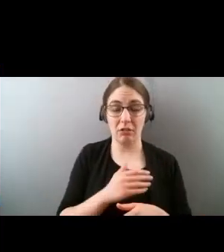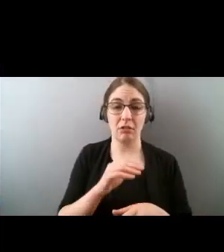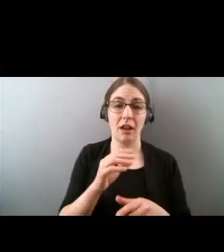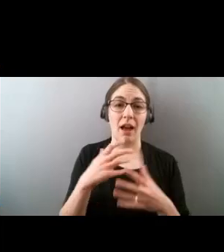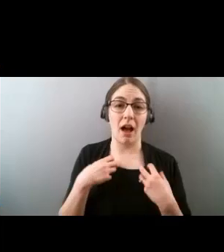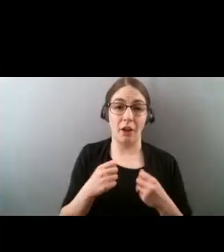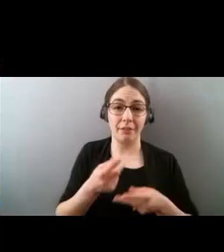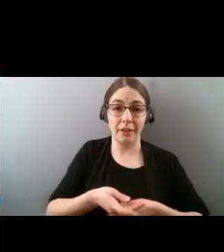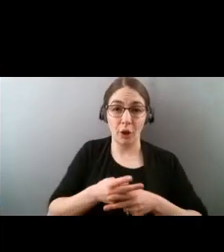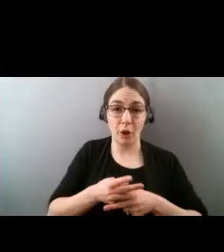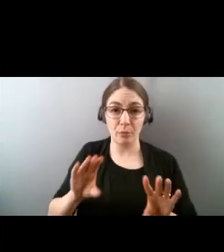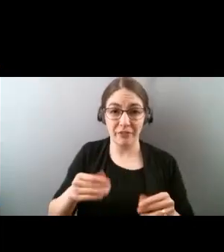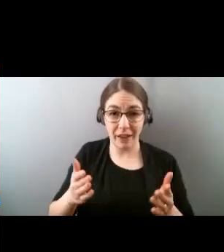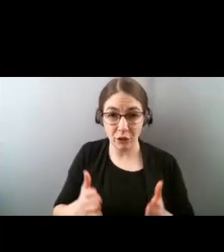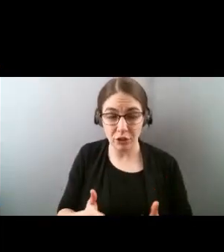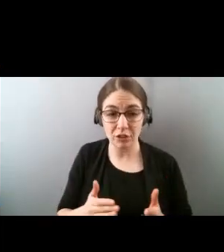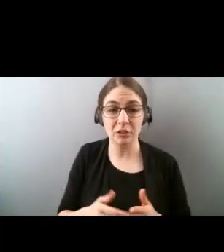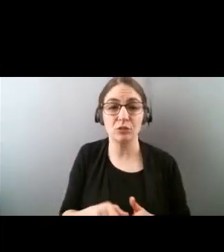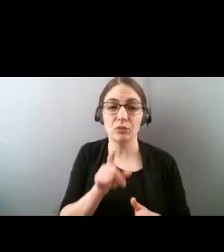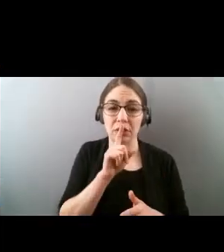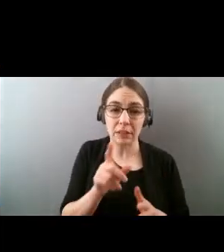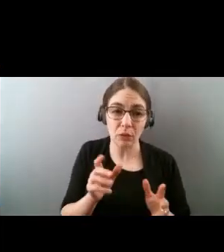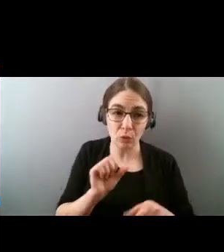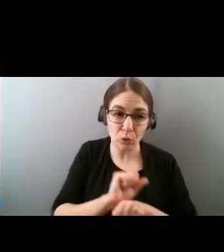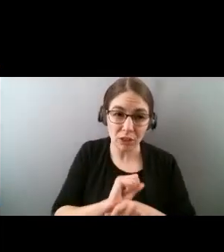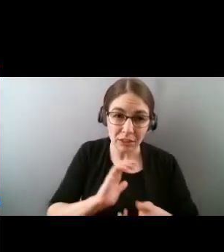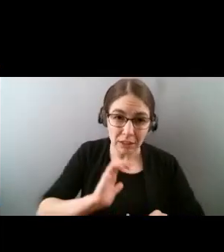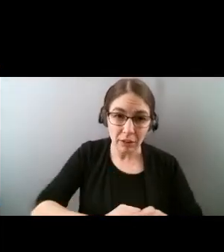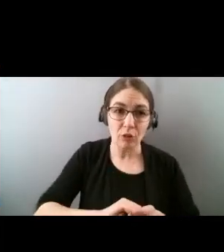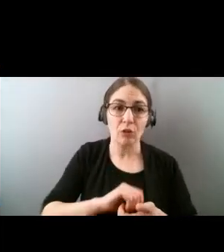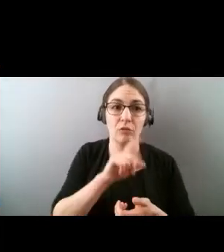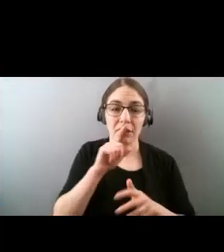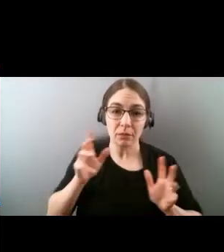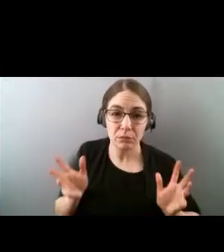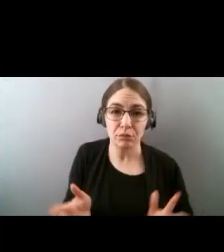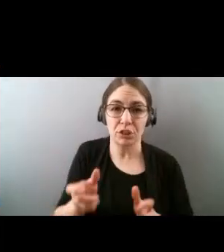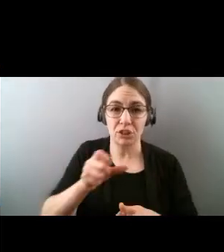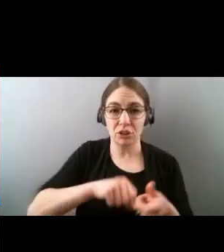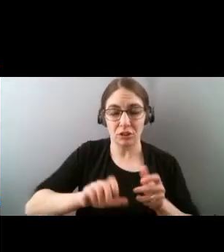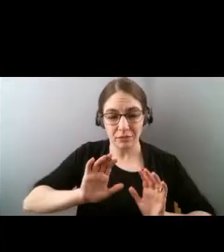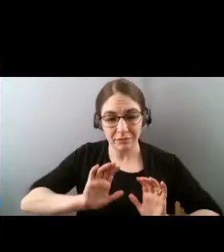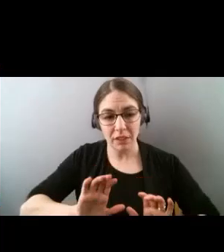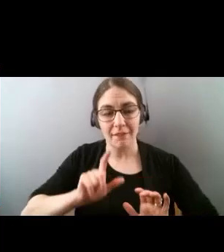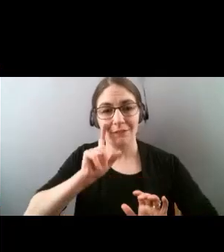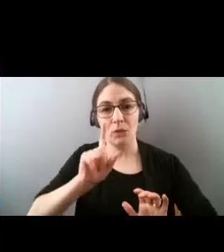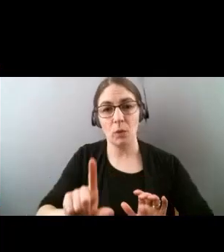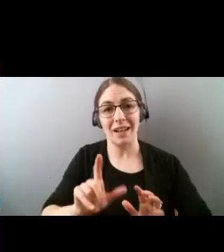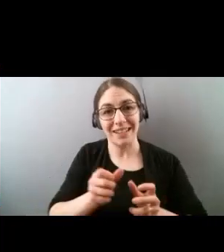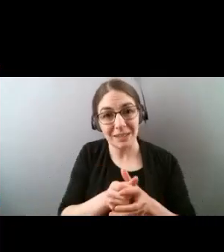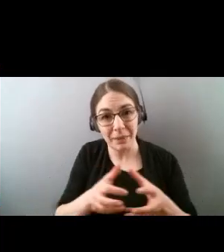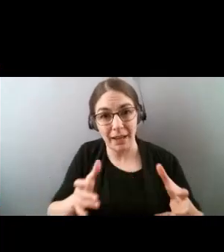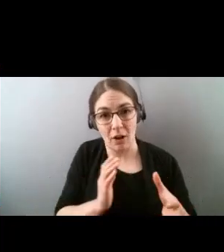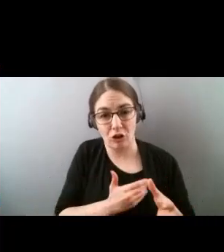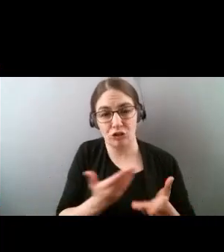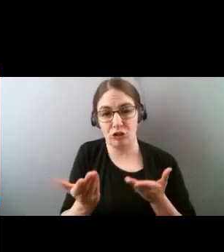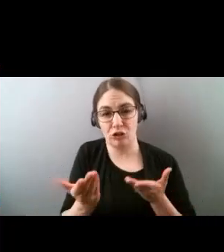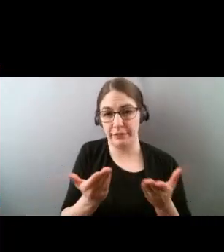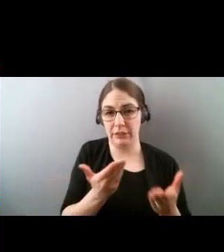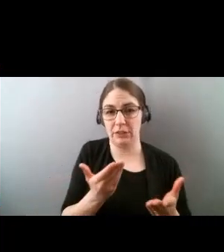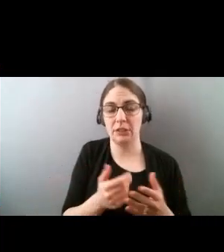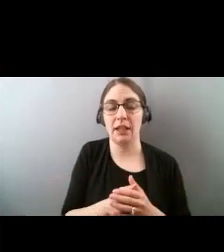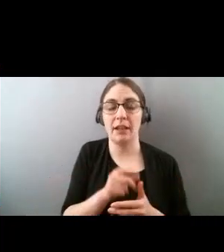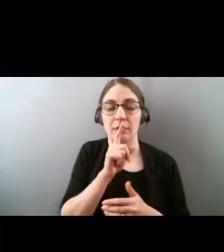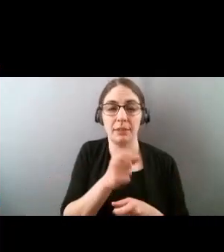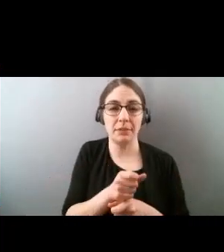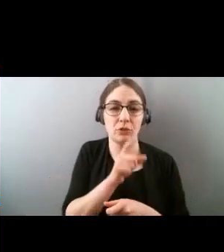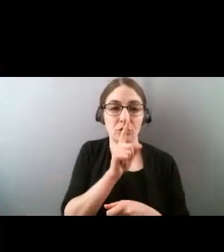one another to try to expand those services and make sure that our patients are really